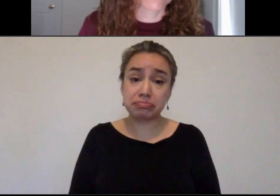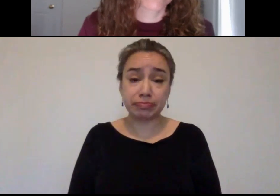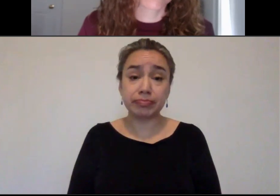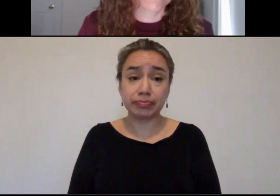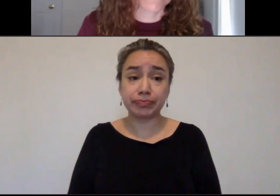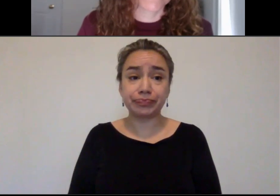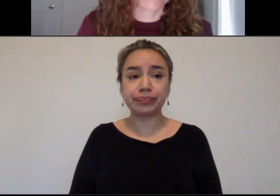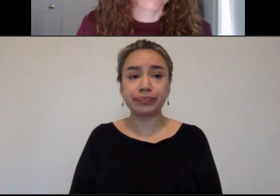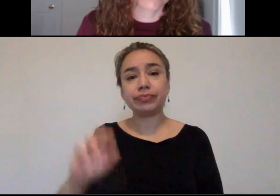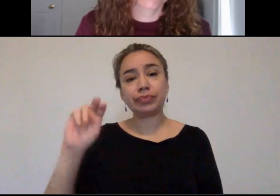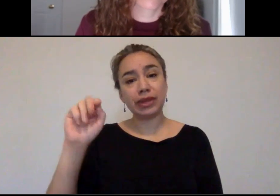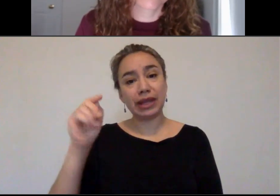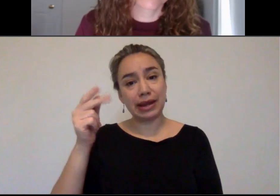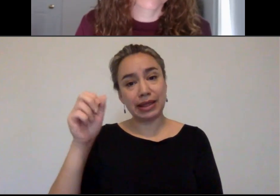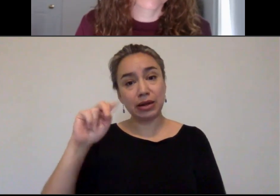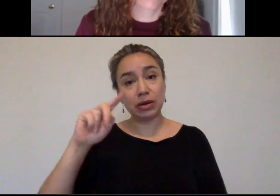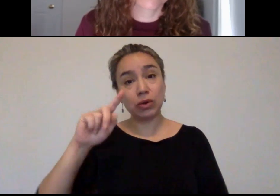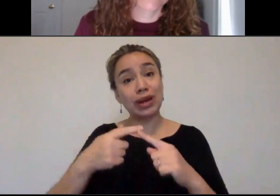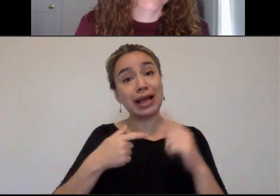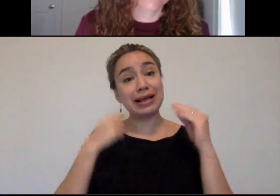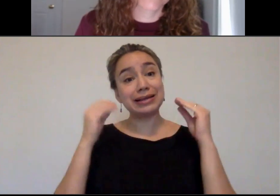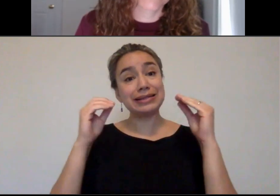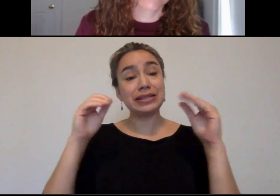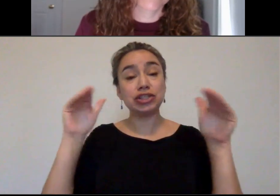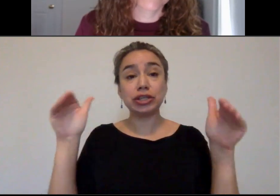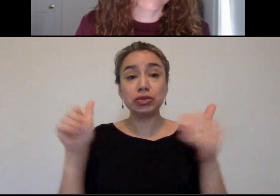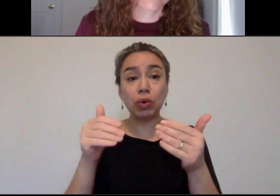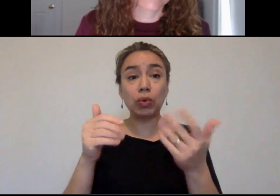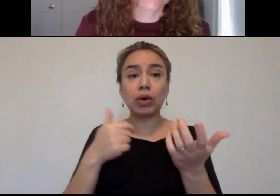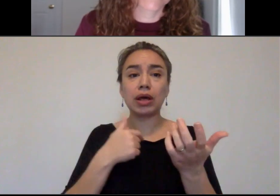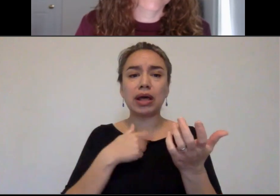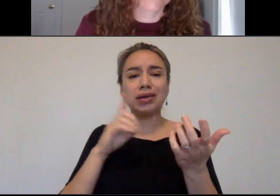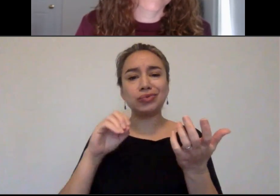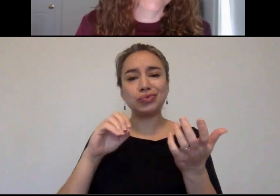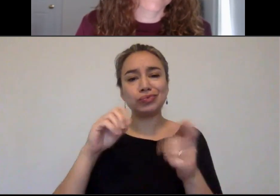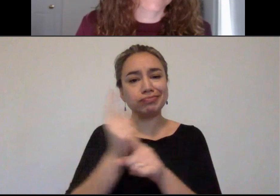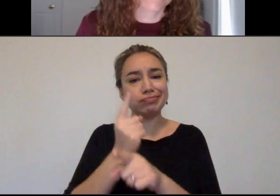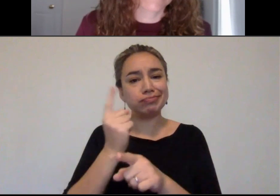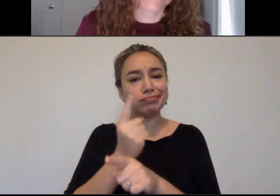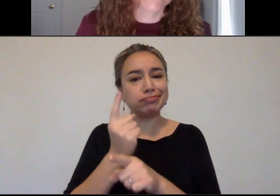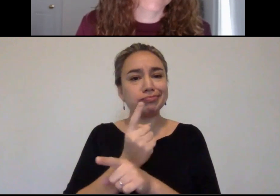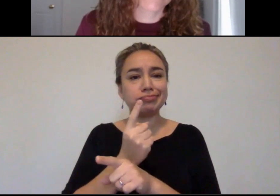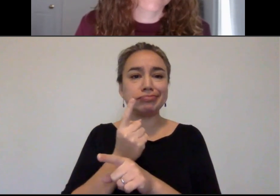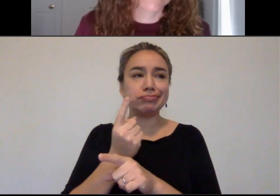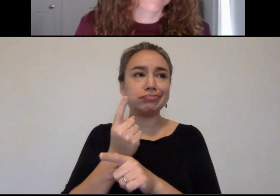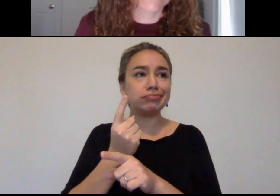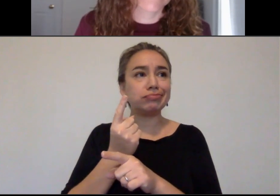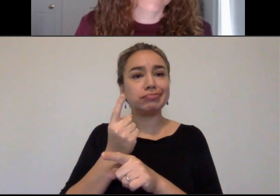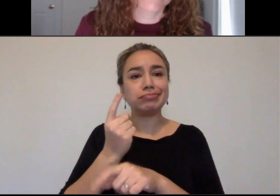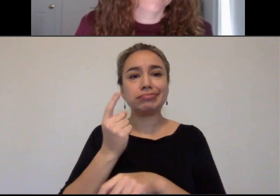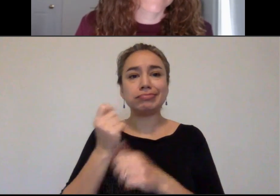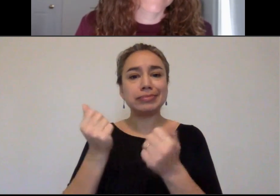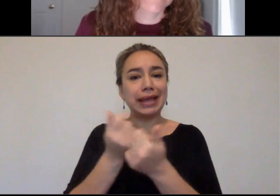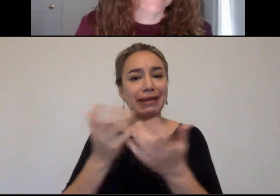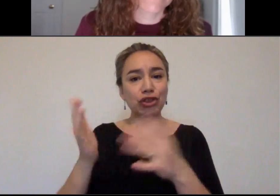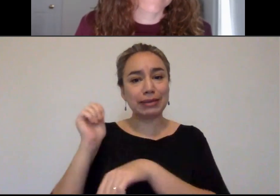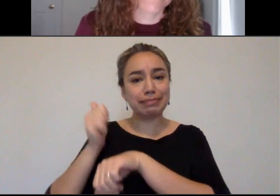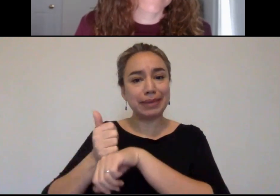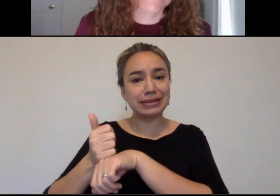When I teach intro, I do the pretty typical base everything on